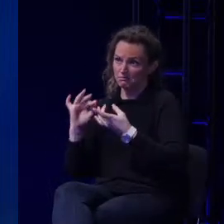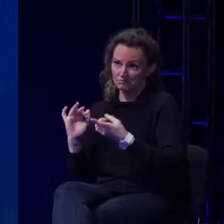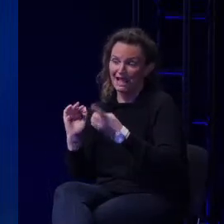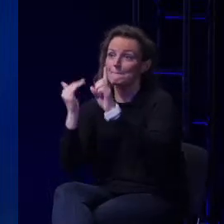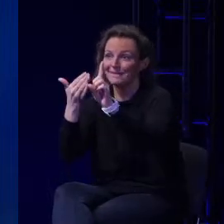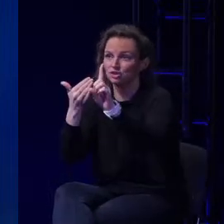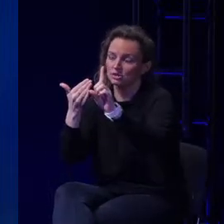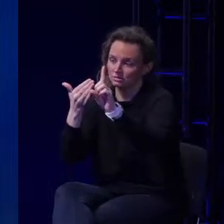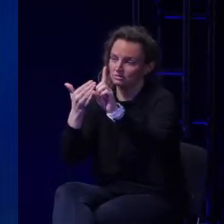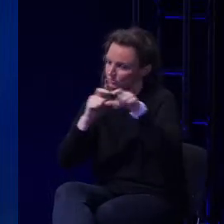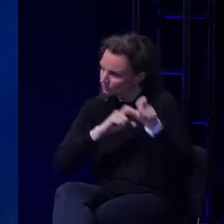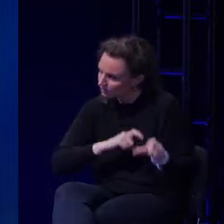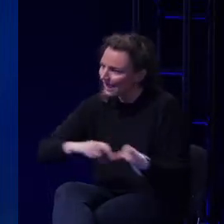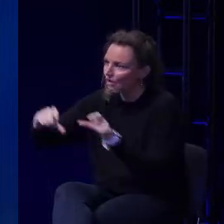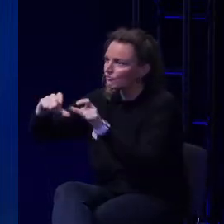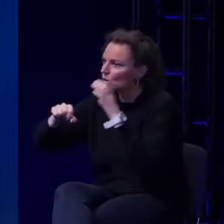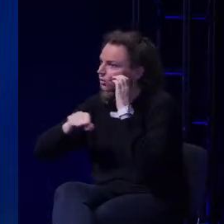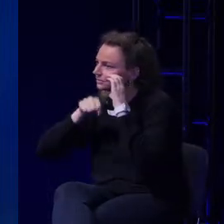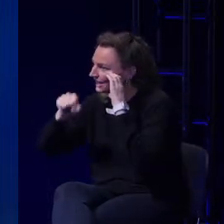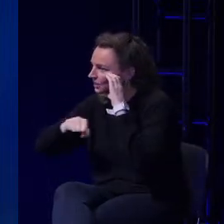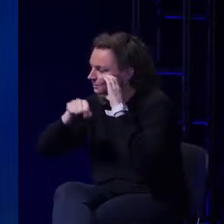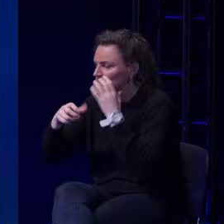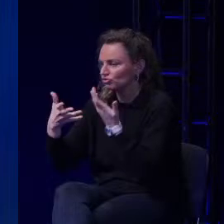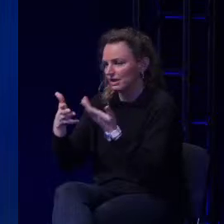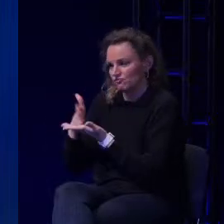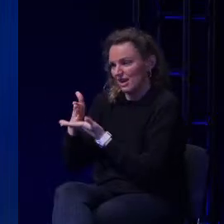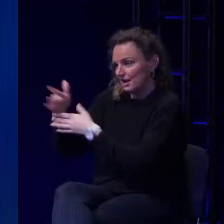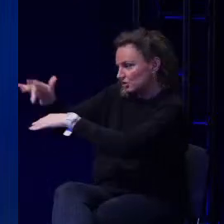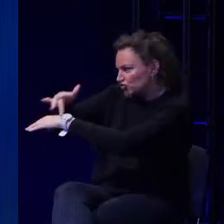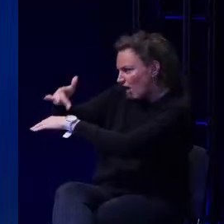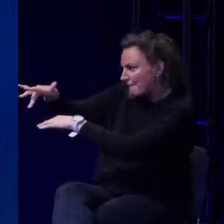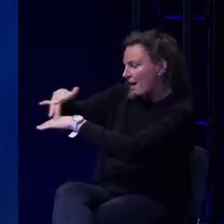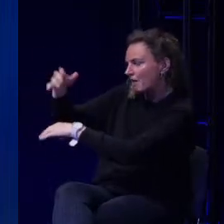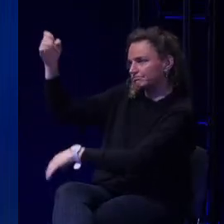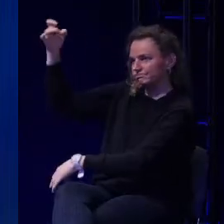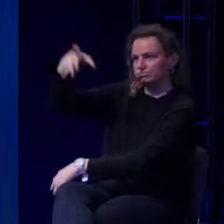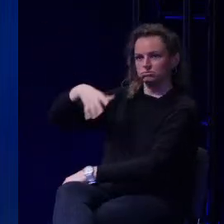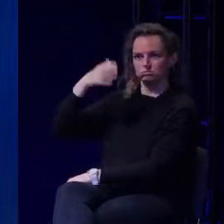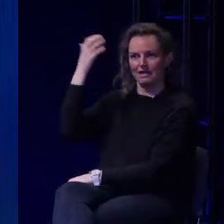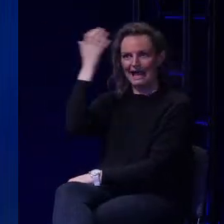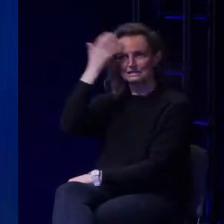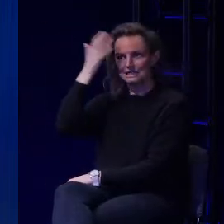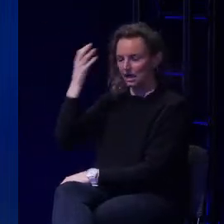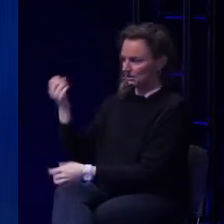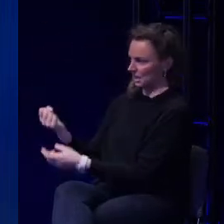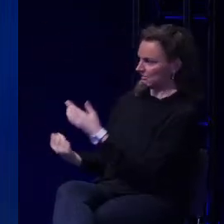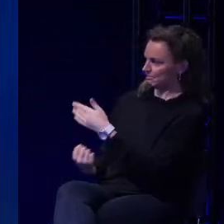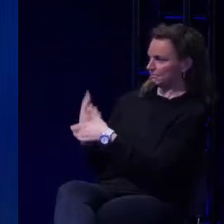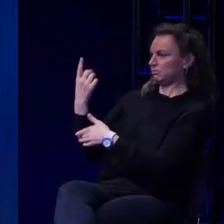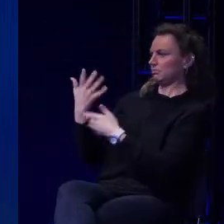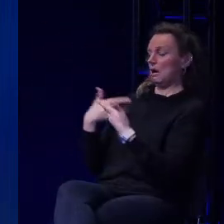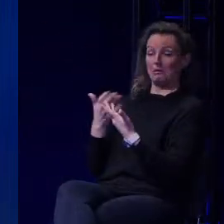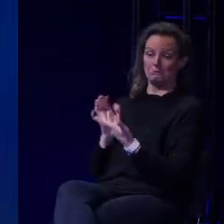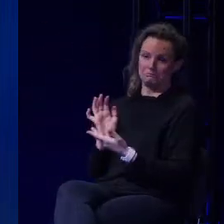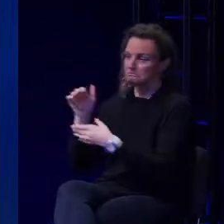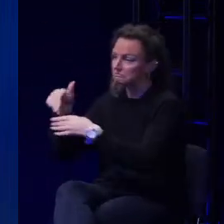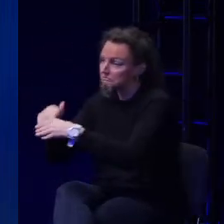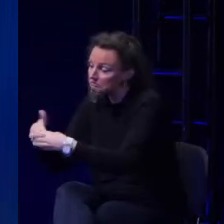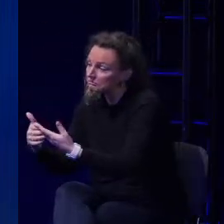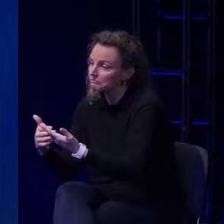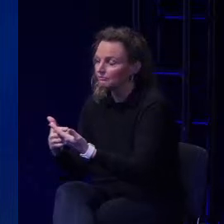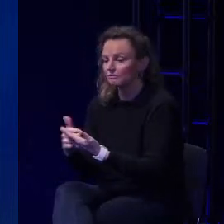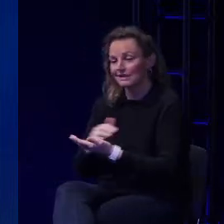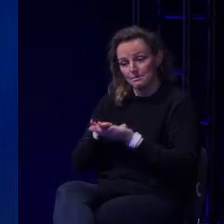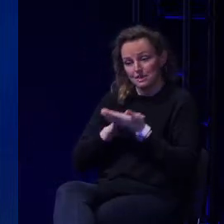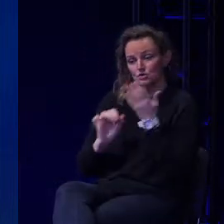of accidentally came my way. Not quite accidentally. You obviously your skills then get recognized, and that